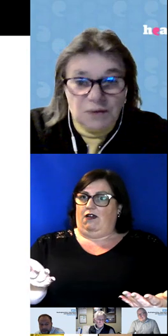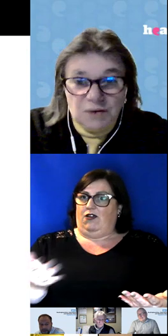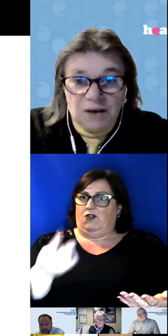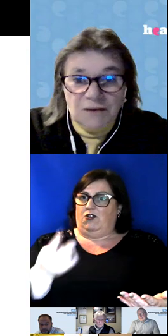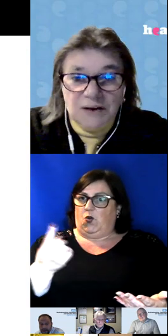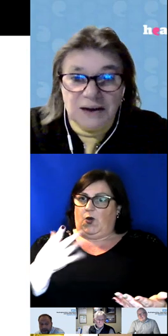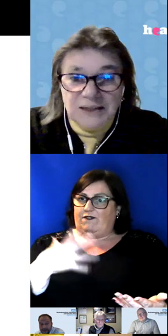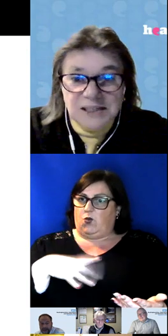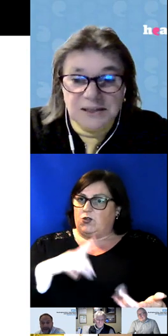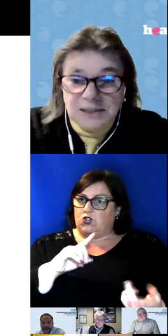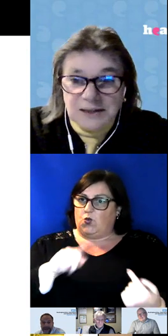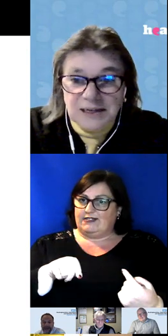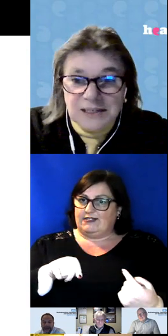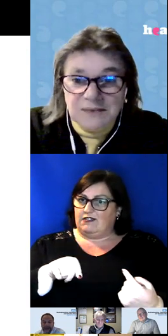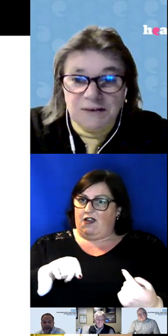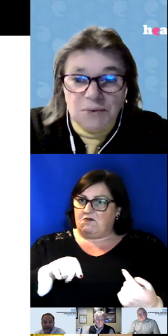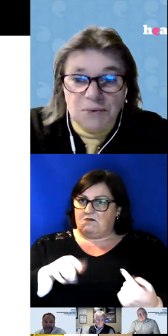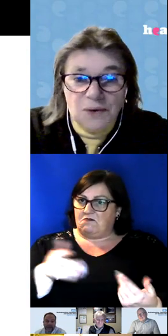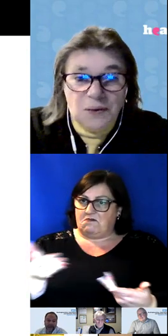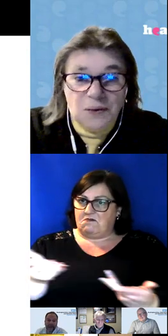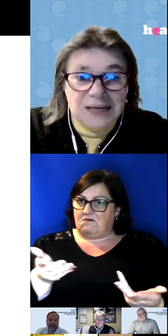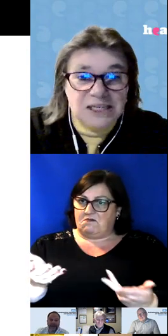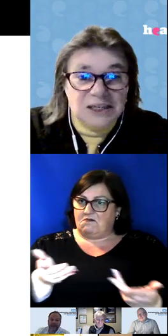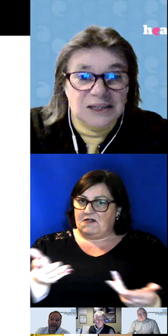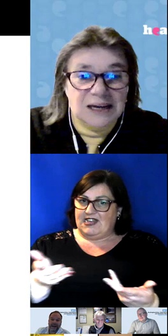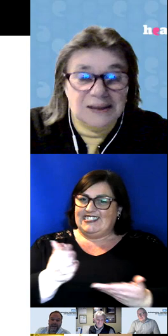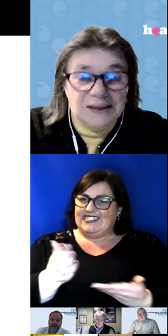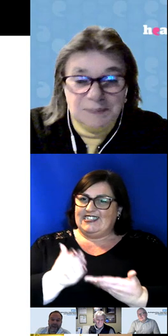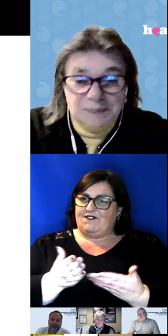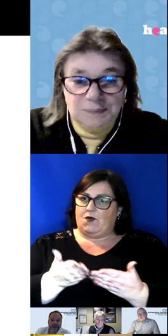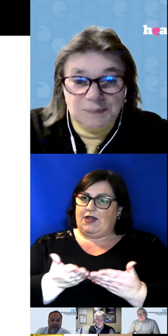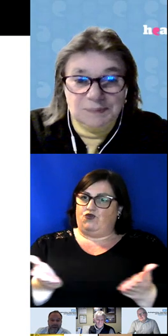whoever wants to go first, because I think it's a very broad question.